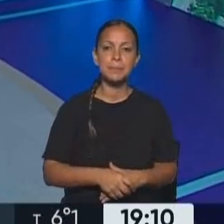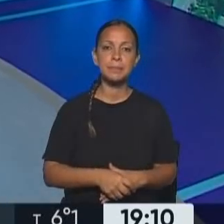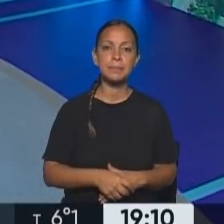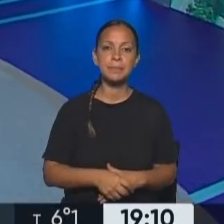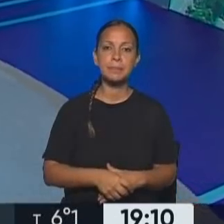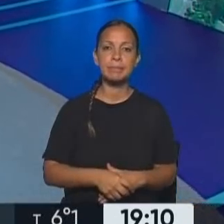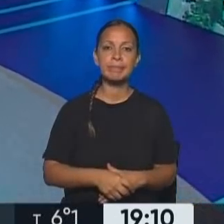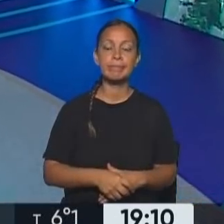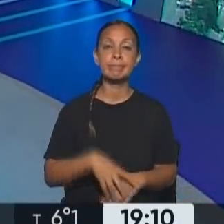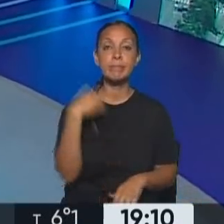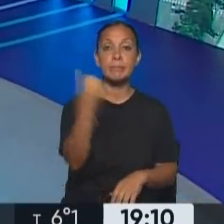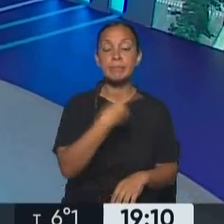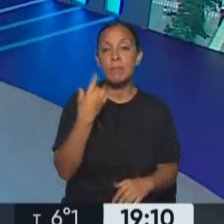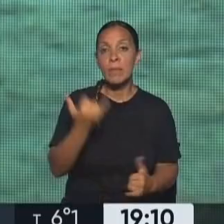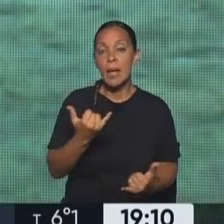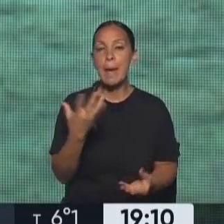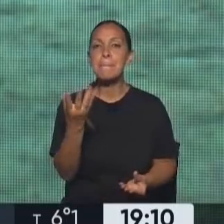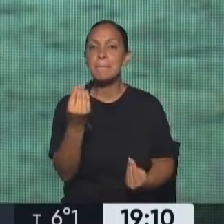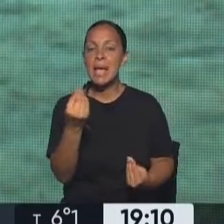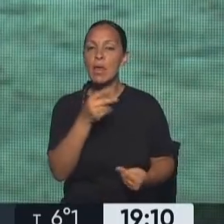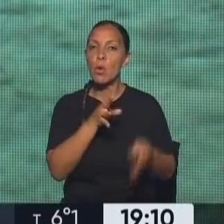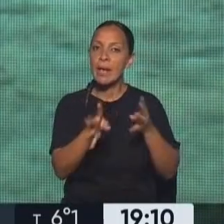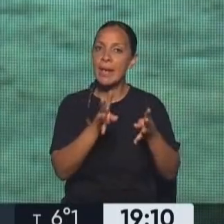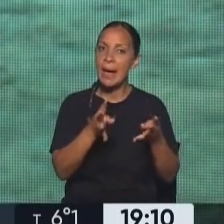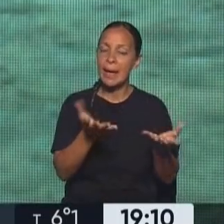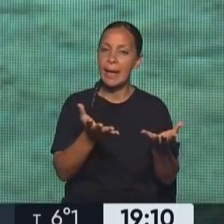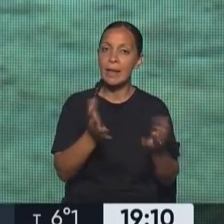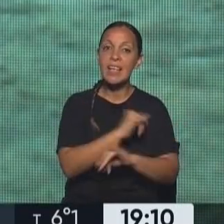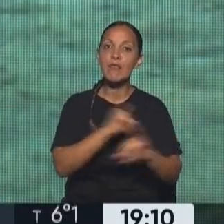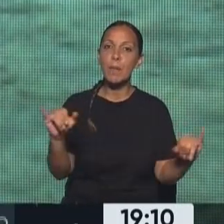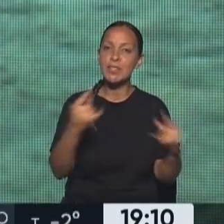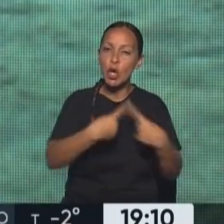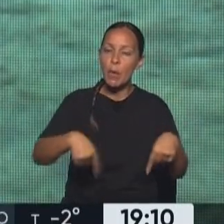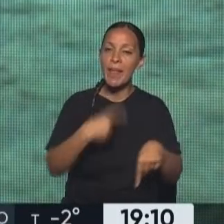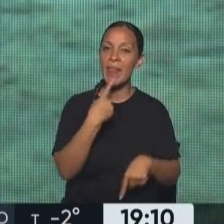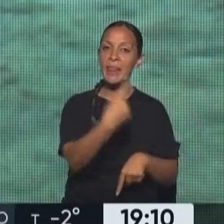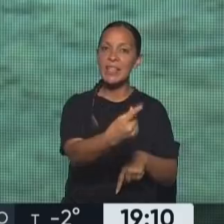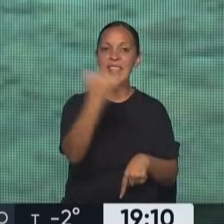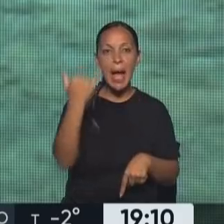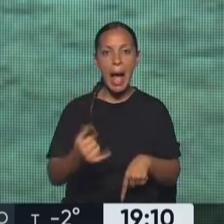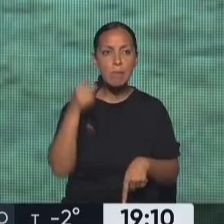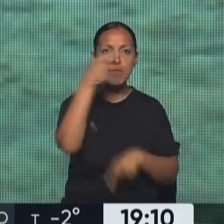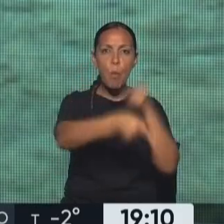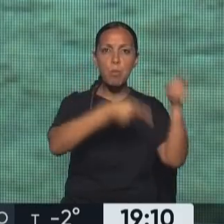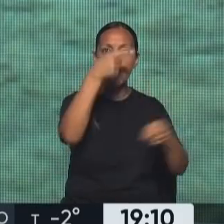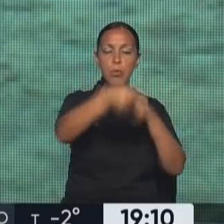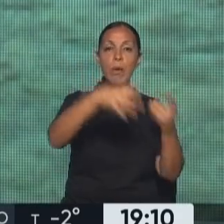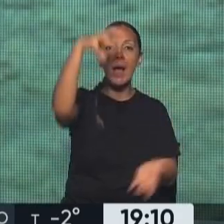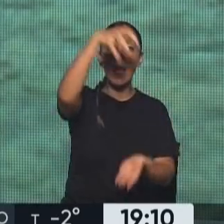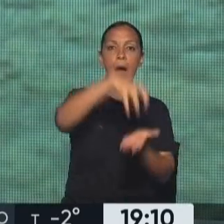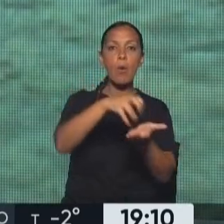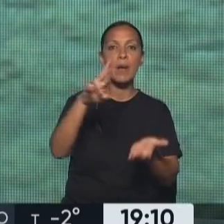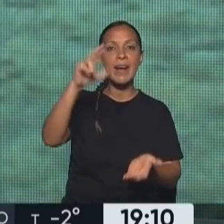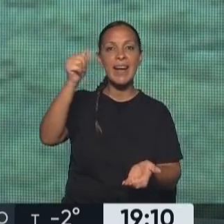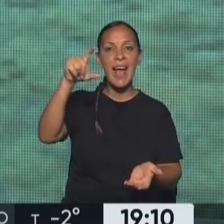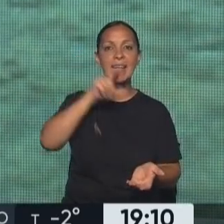El temor a una guerra nuclear, de eso estamos hablando, y una información de último momento da cuenta que hay bombardeos rusos a un reactor nuclear